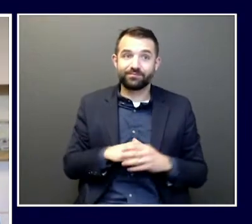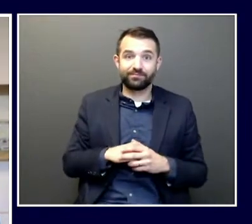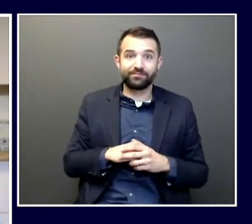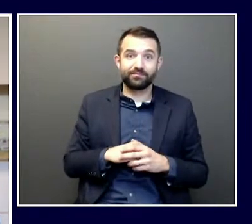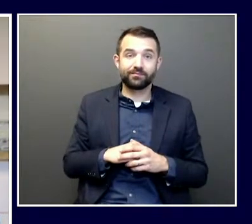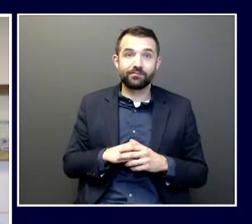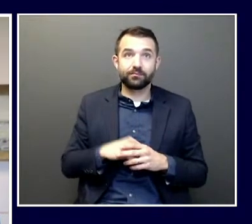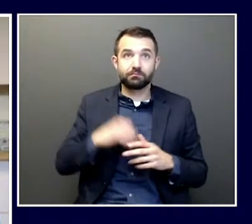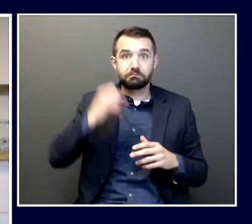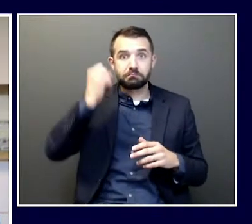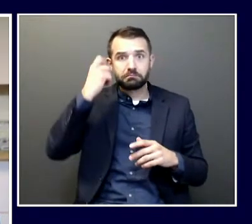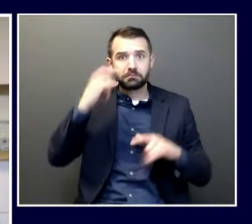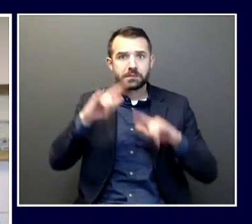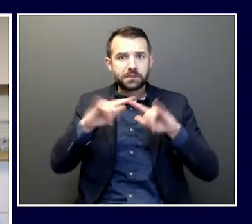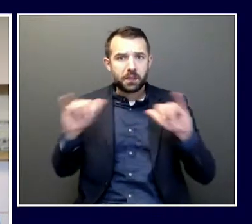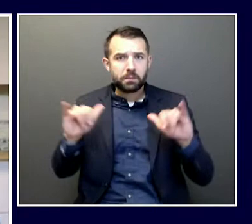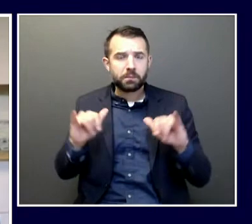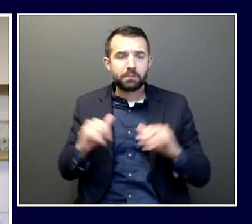time, we've got